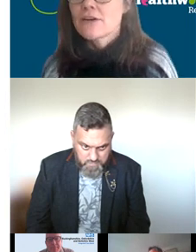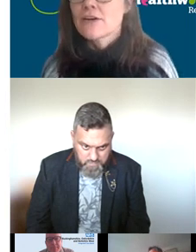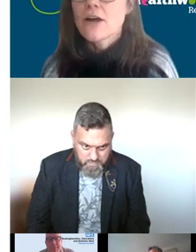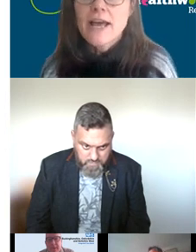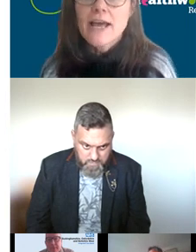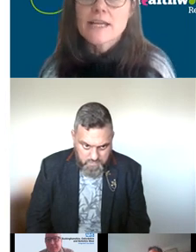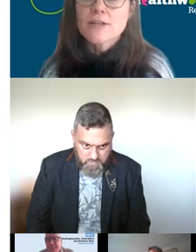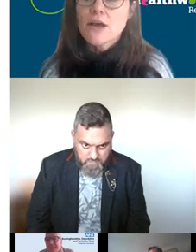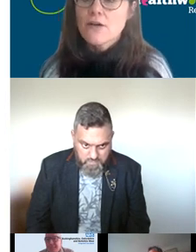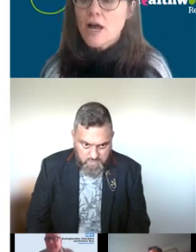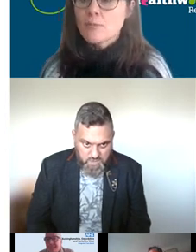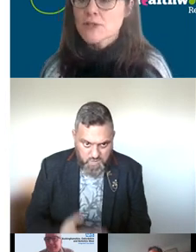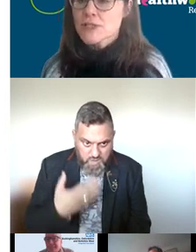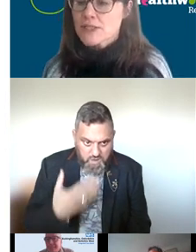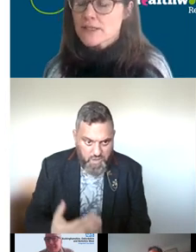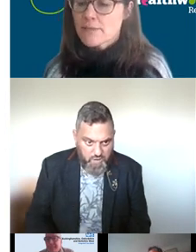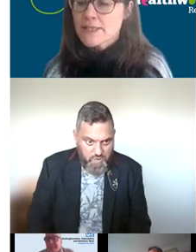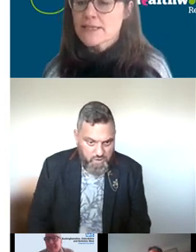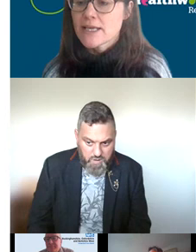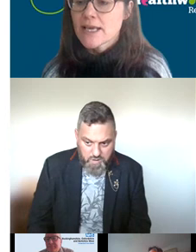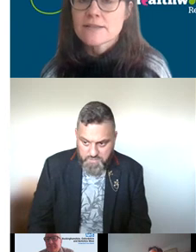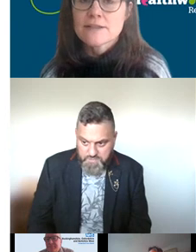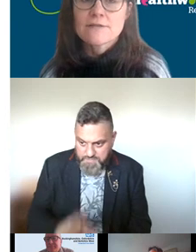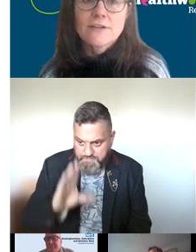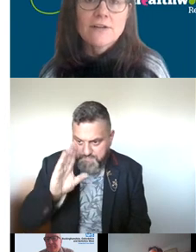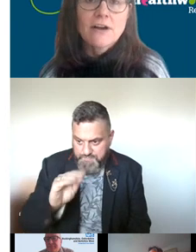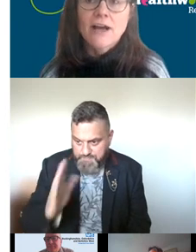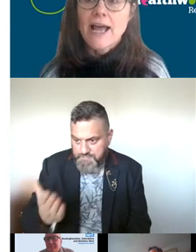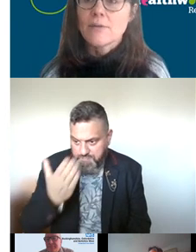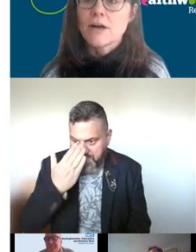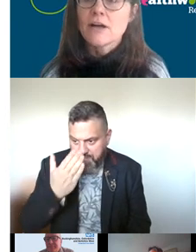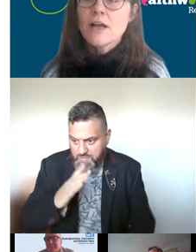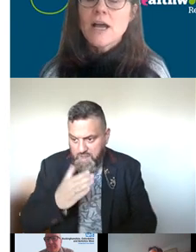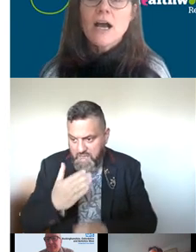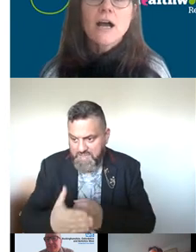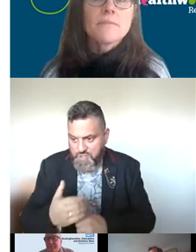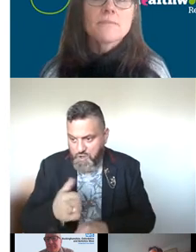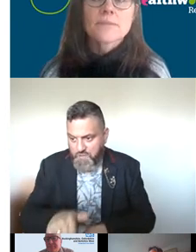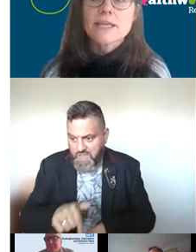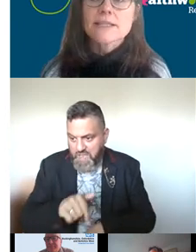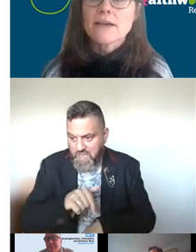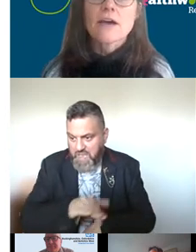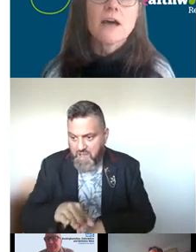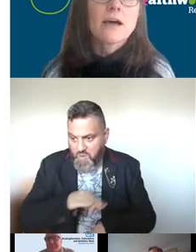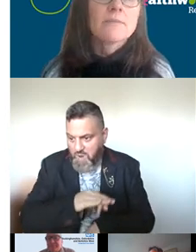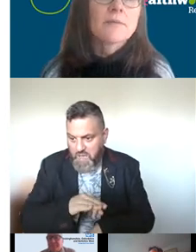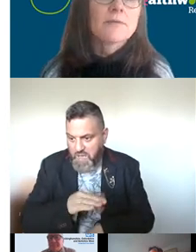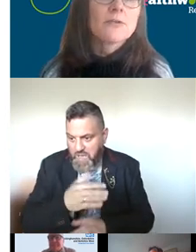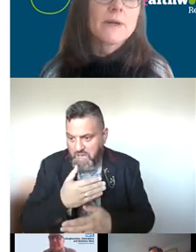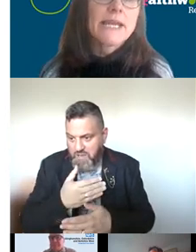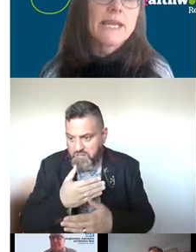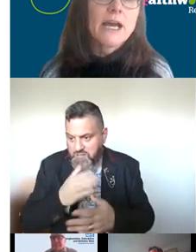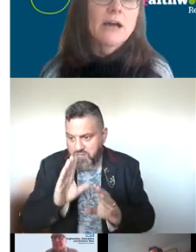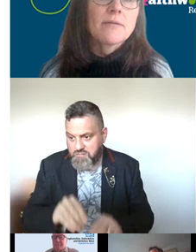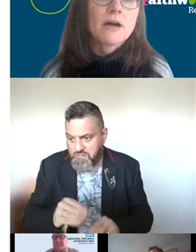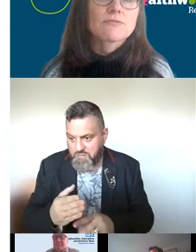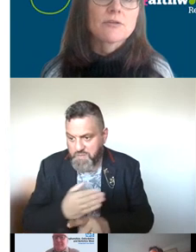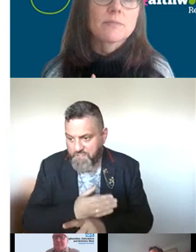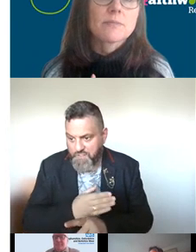Thank you. Okay, so we're just coming to the end of our hour. Is there, before